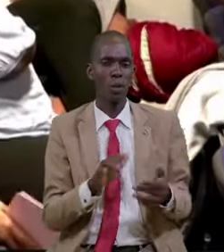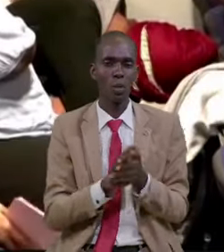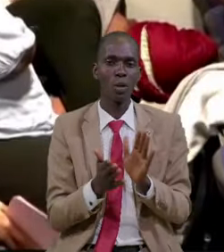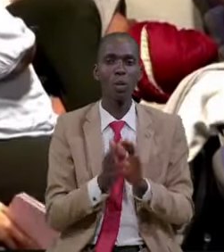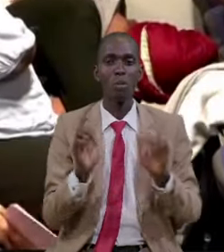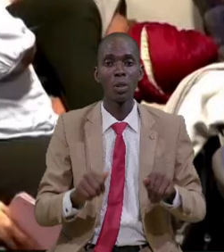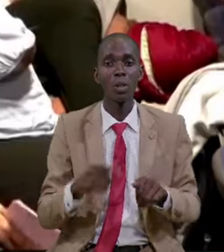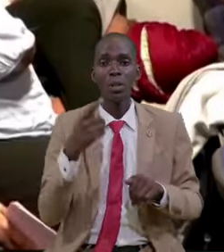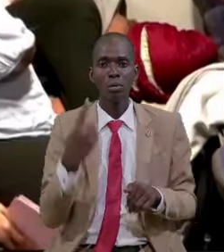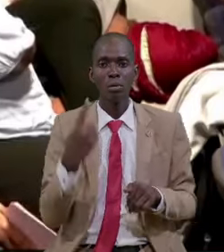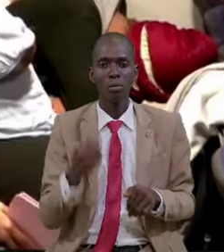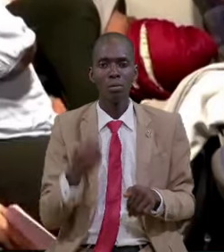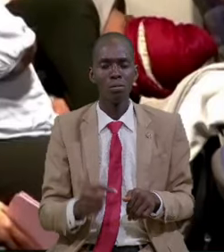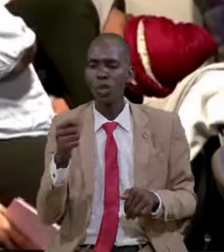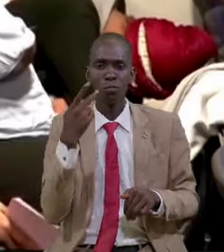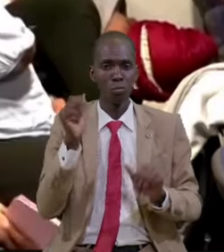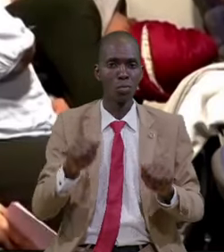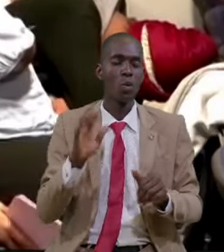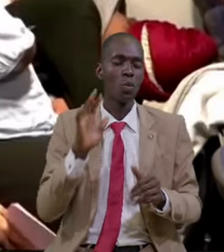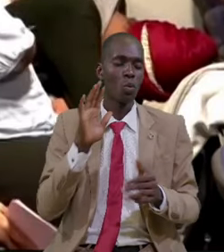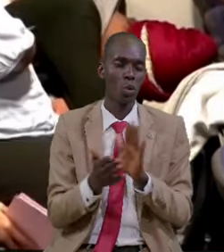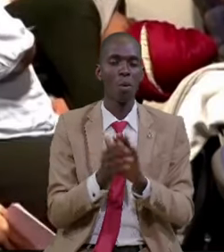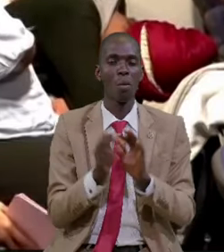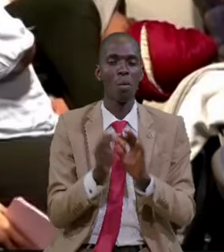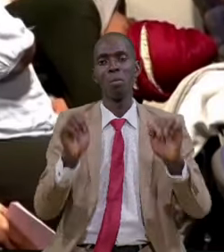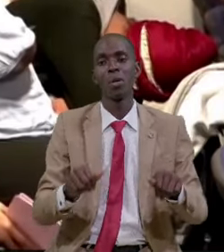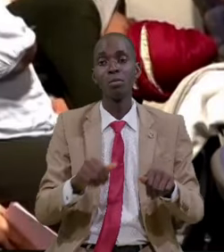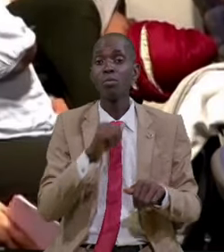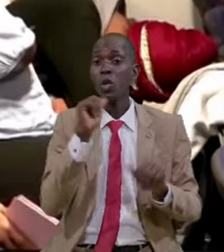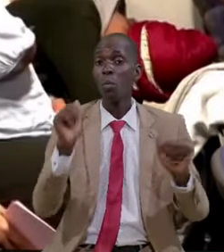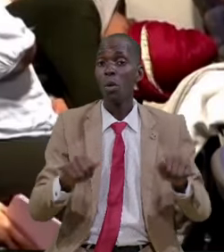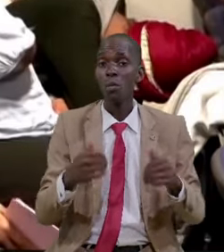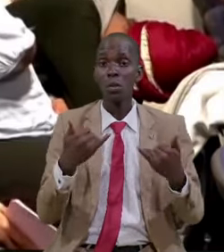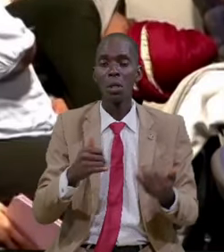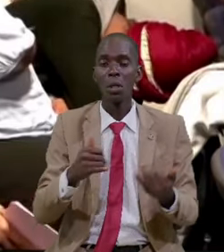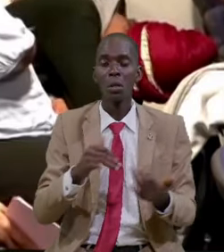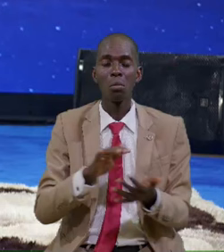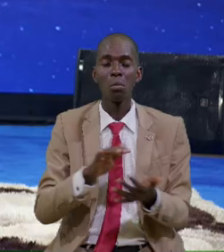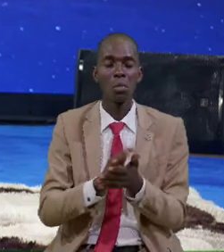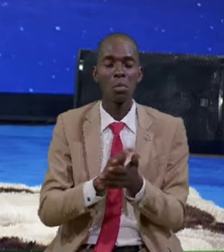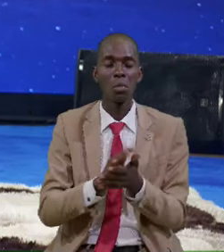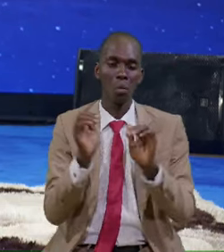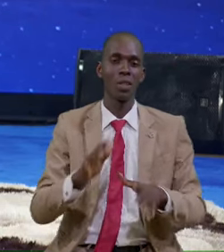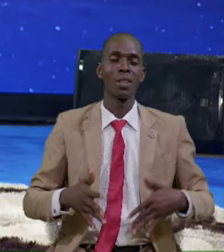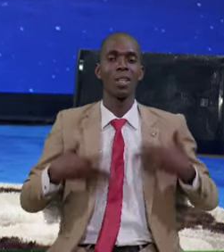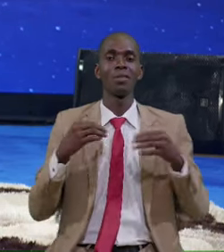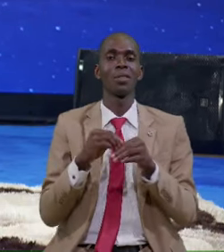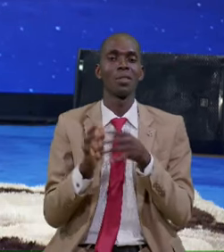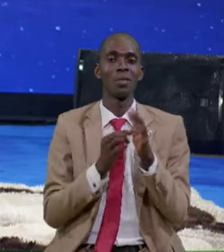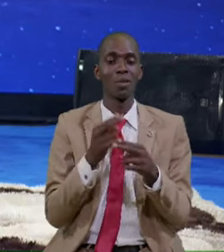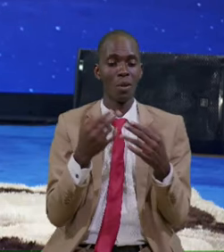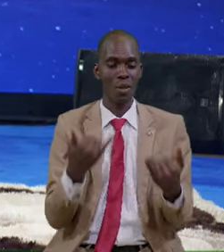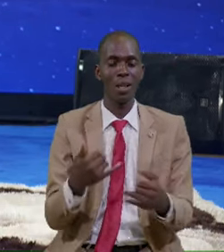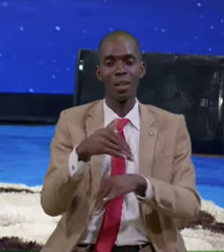incredible will become possible. The impossible will become possible in your life. Yeah.